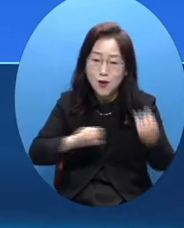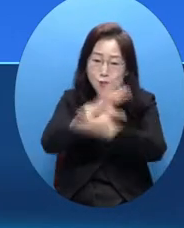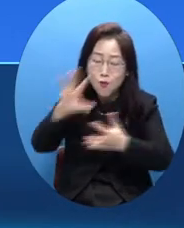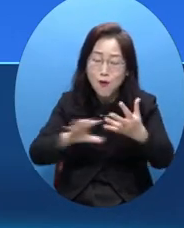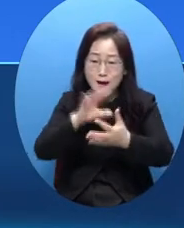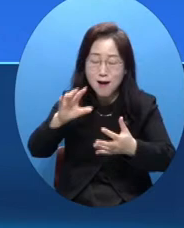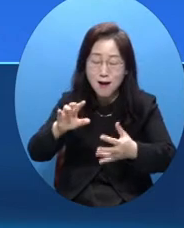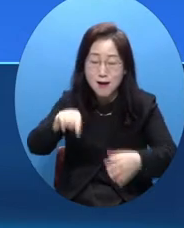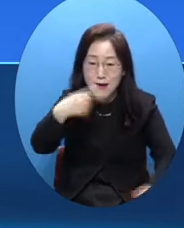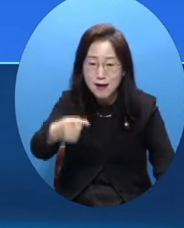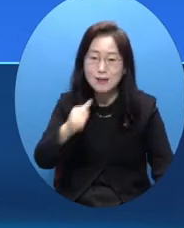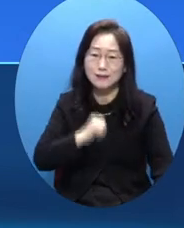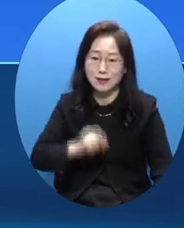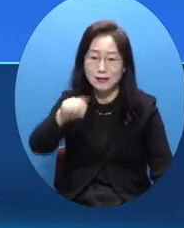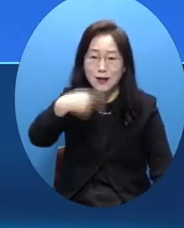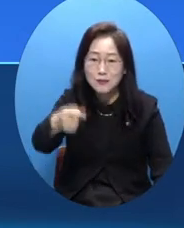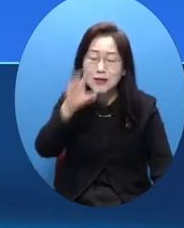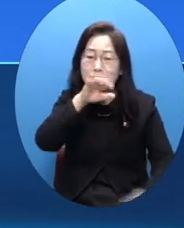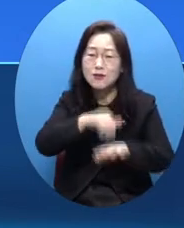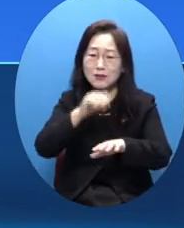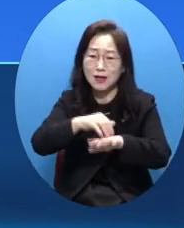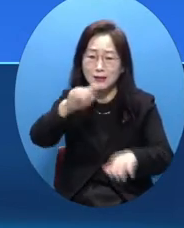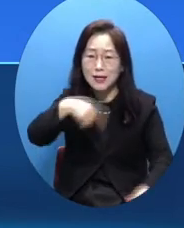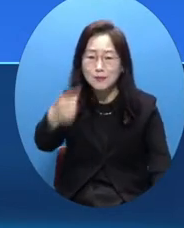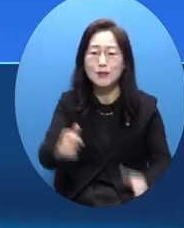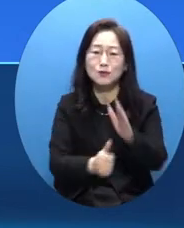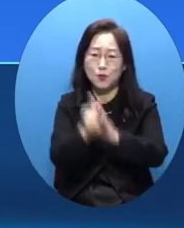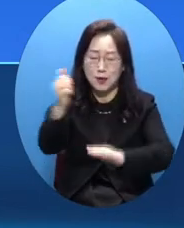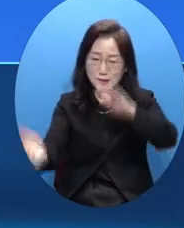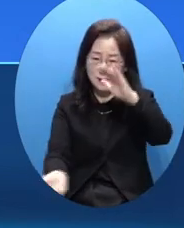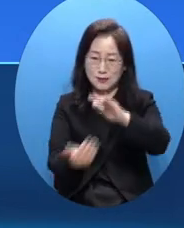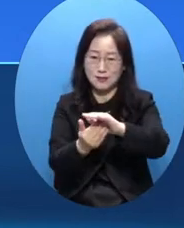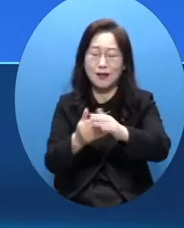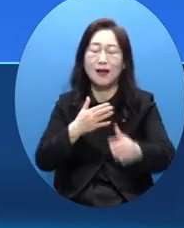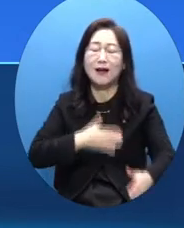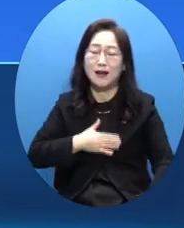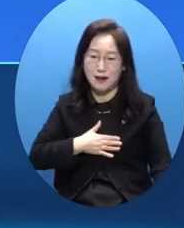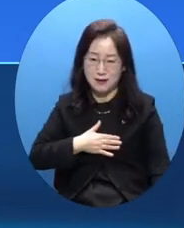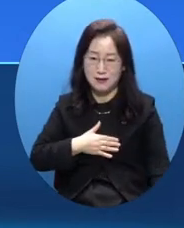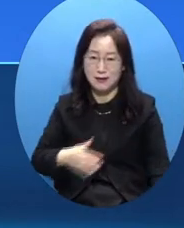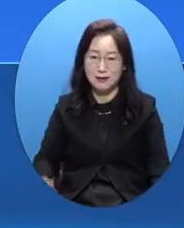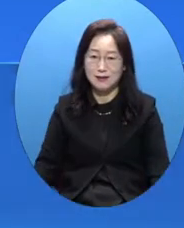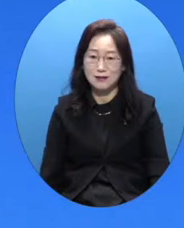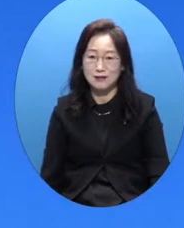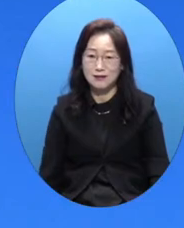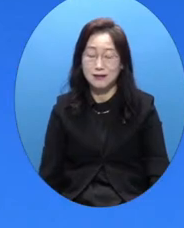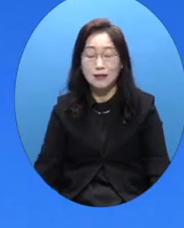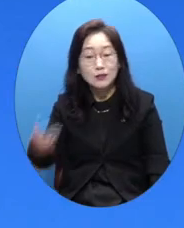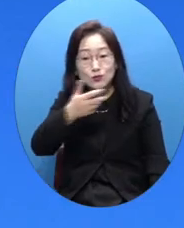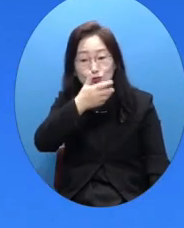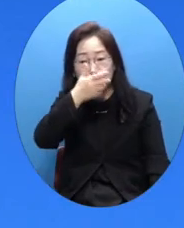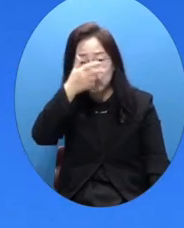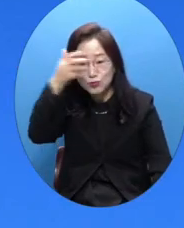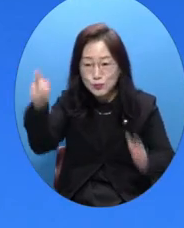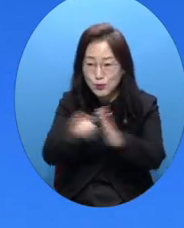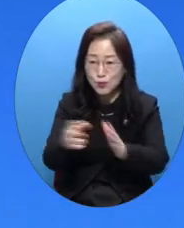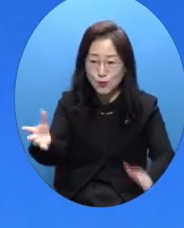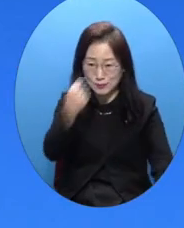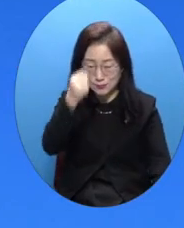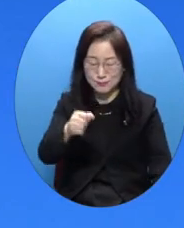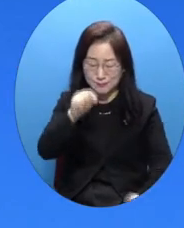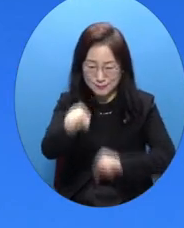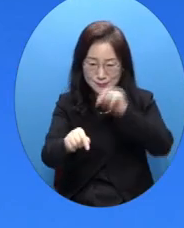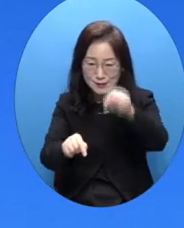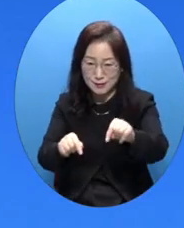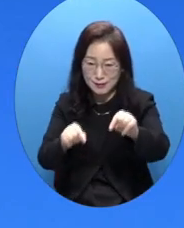we know that suffering produces perseverance perseverance character and character hope when